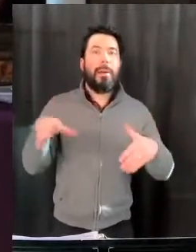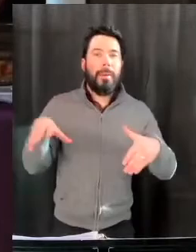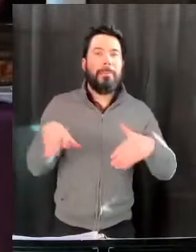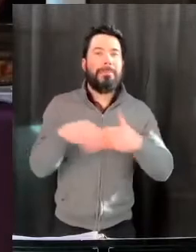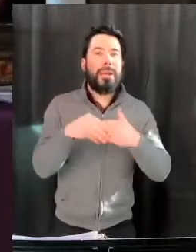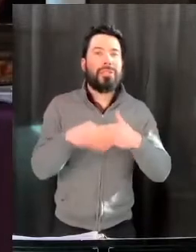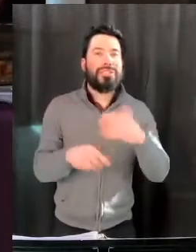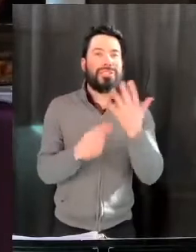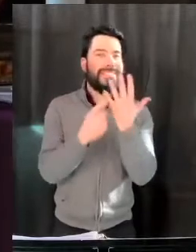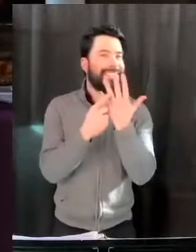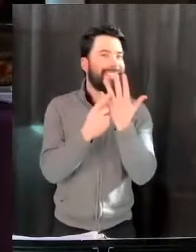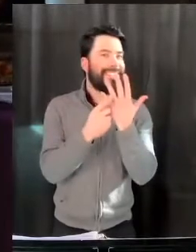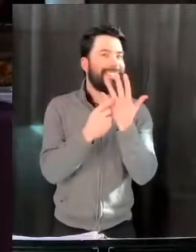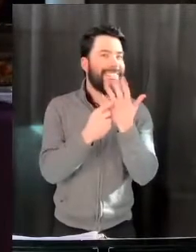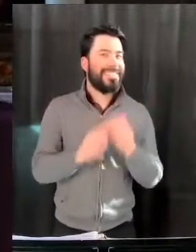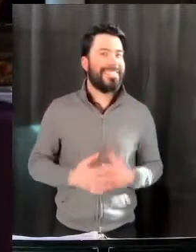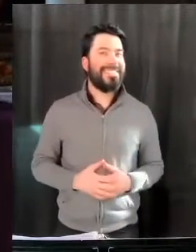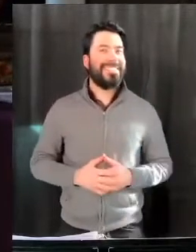marriage.